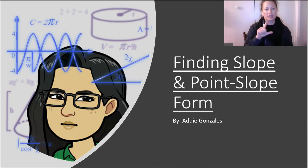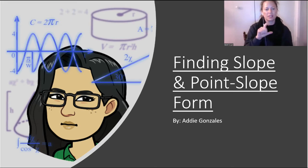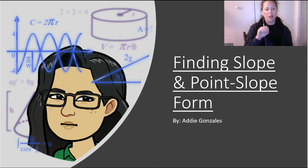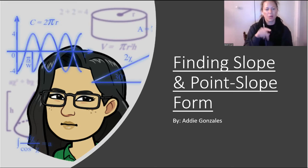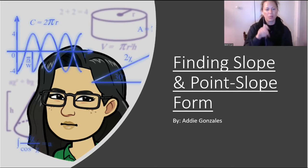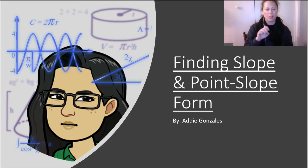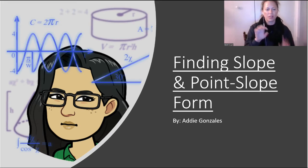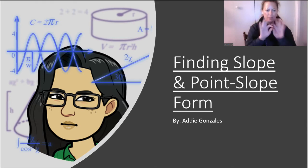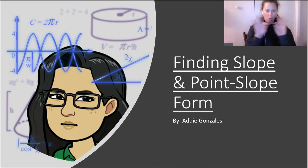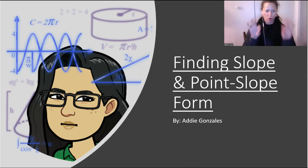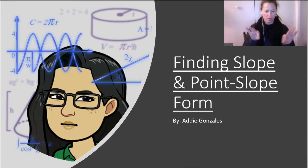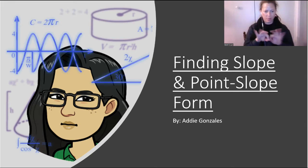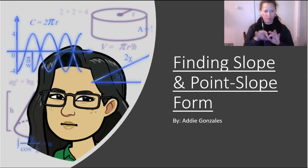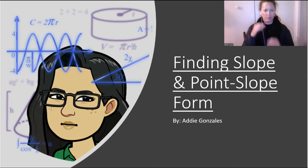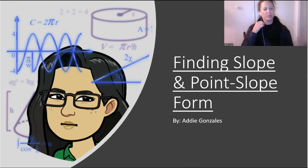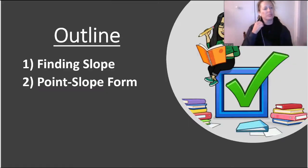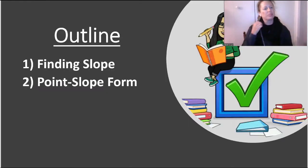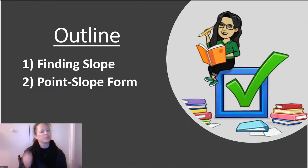Next slide.